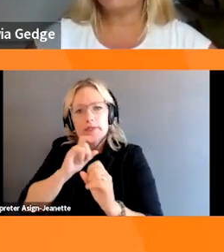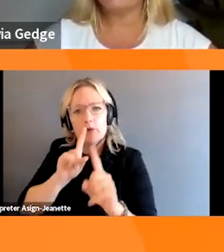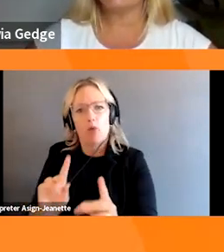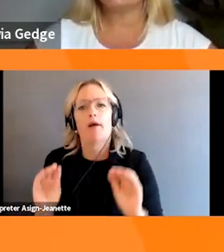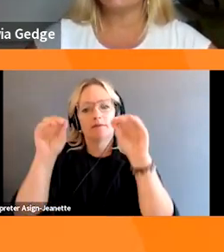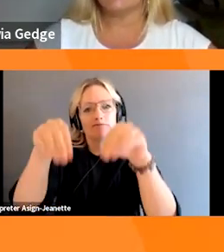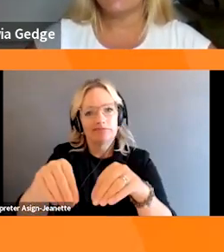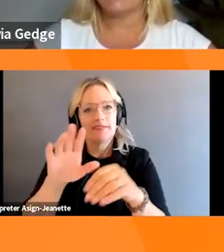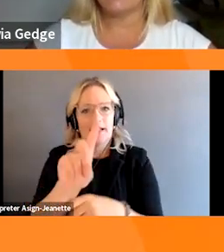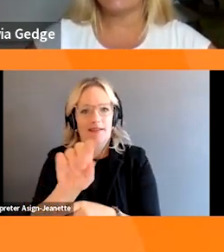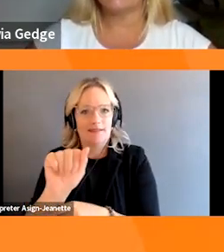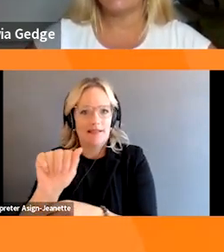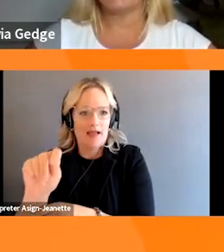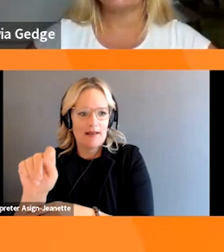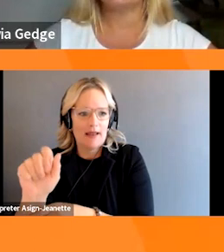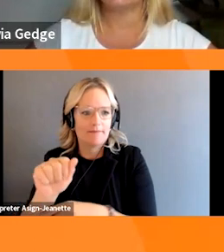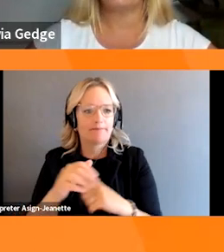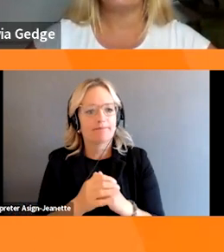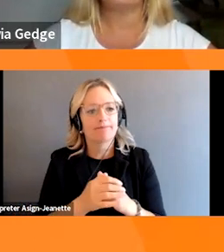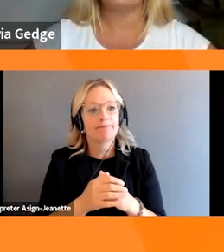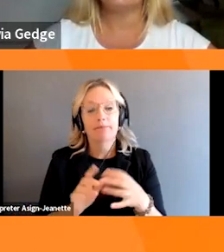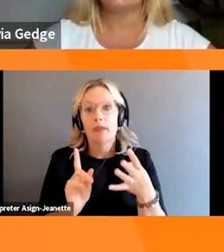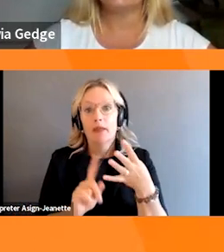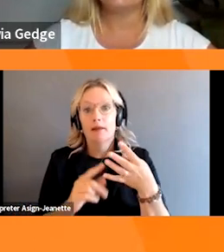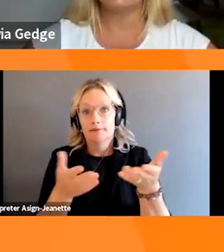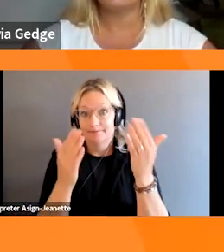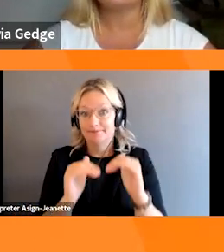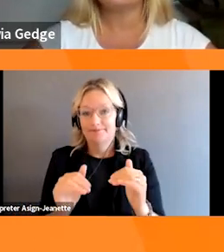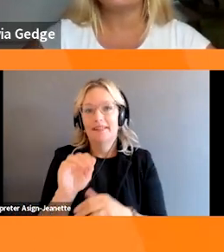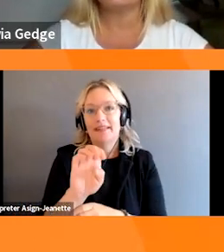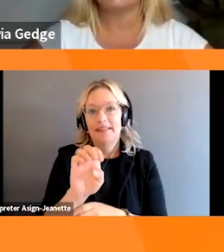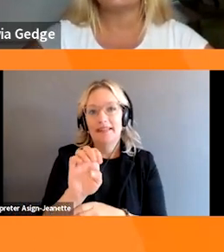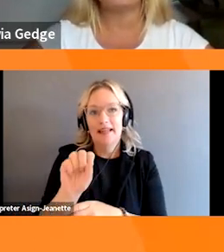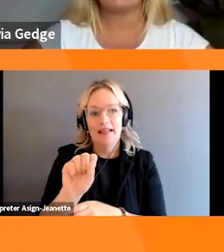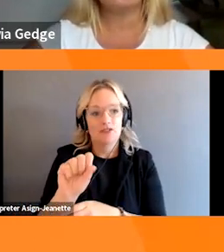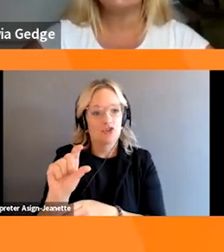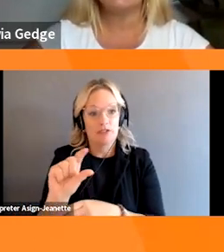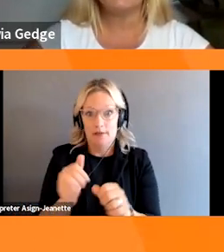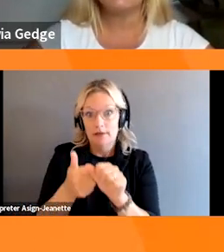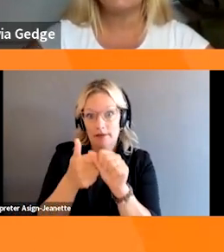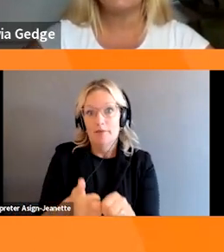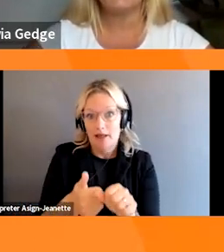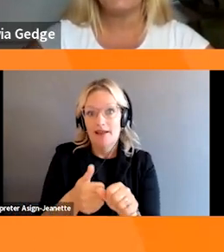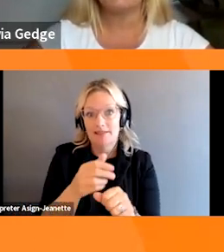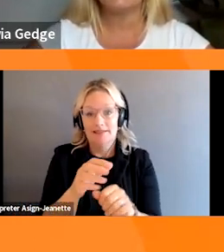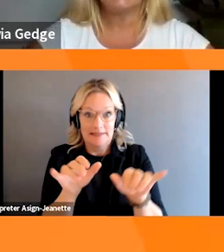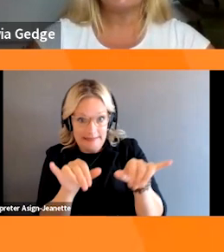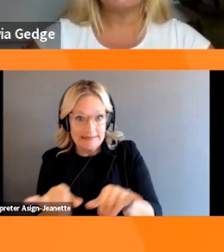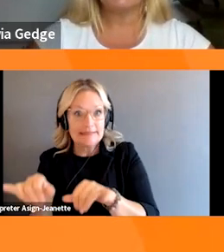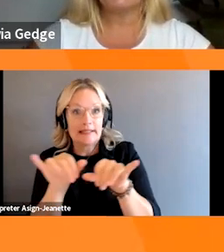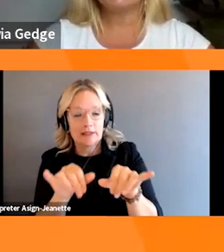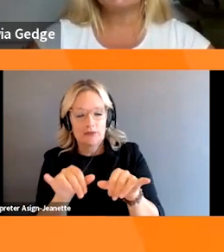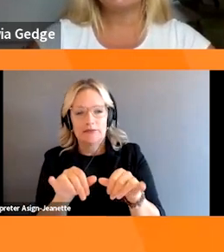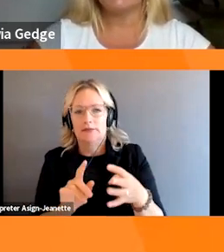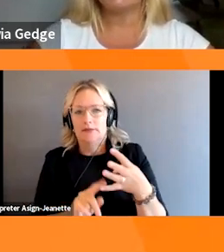ESG compliance and standards. So why this is important, this is the principle where